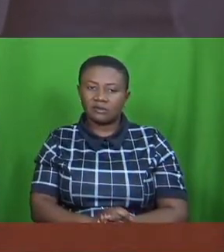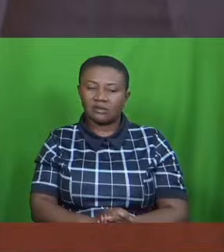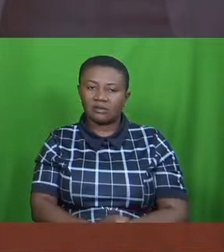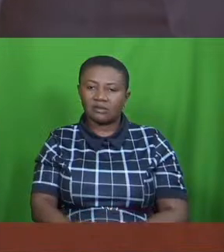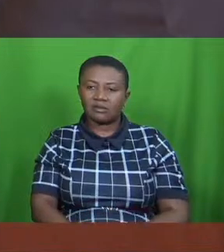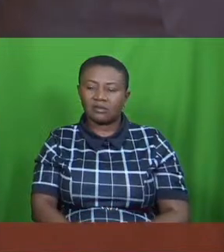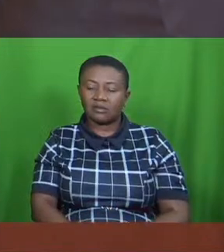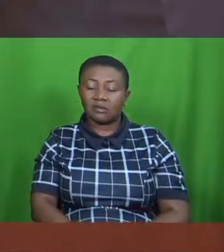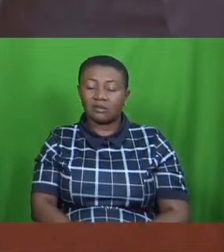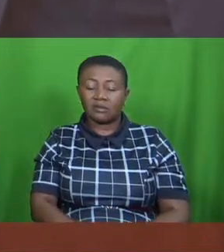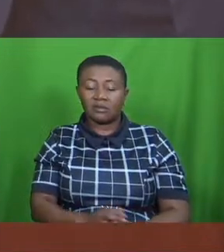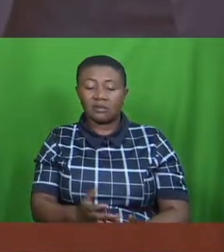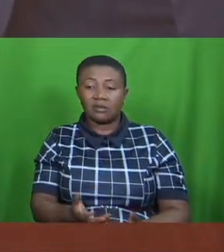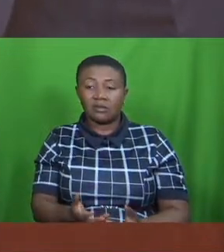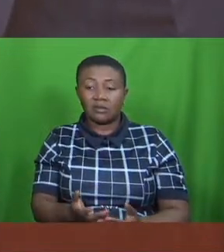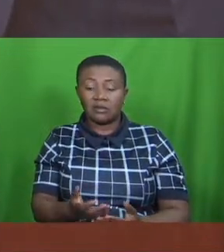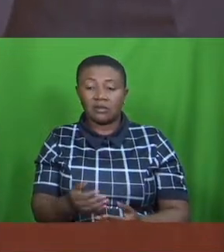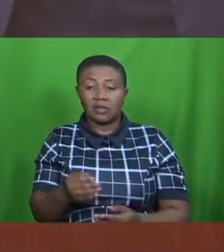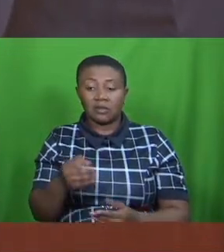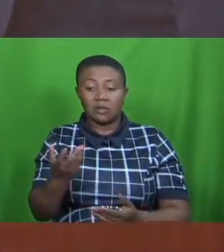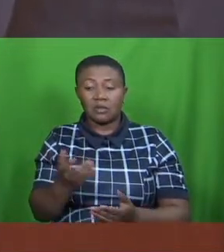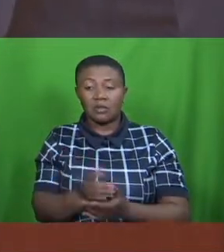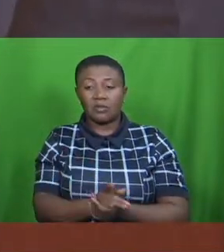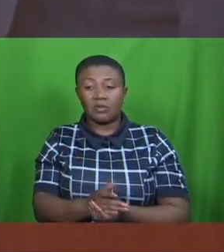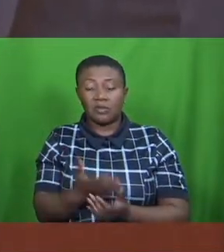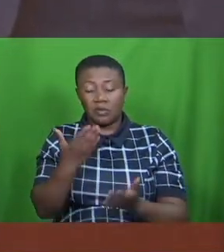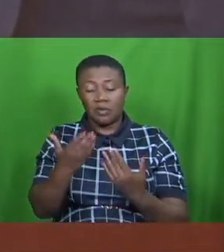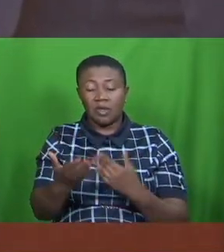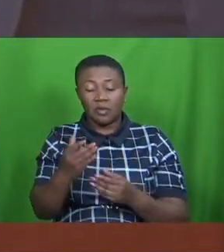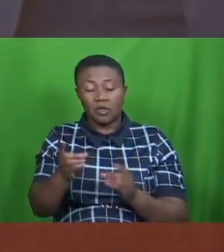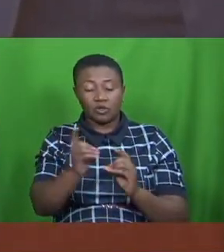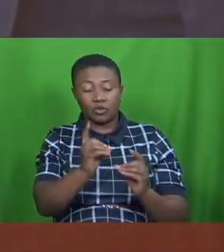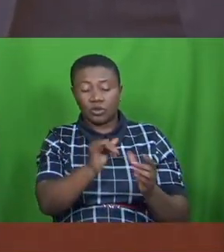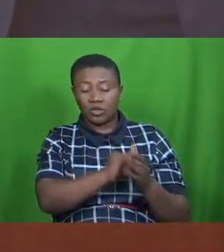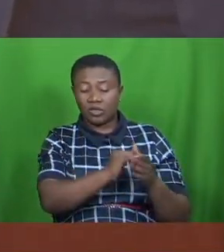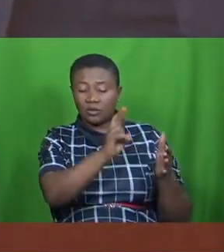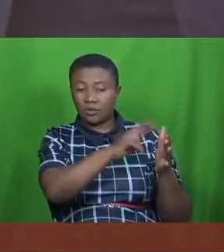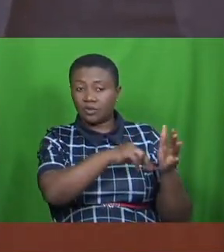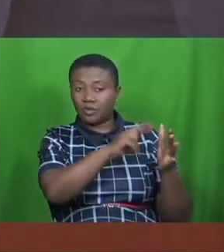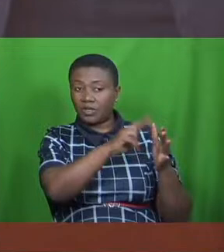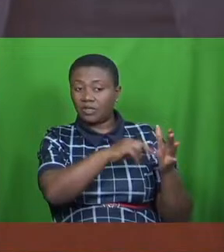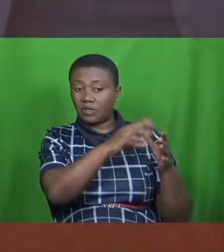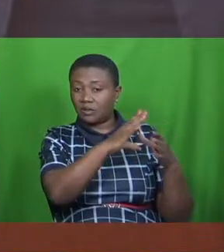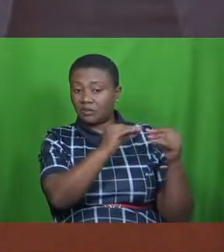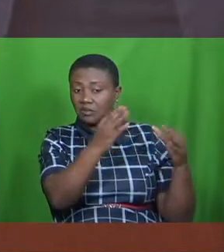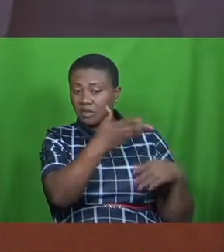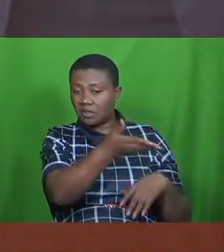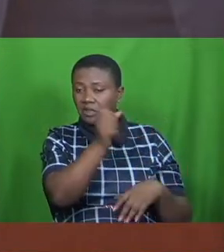whilst you glance through the report, I think that will be in order.